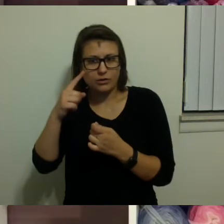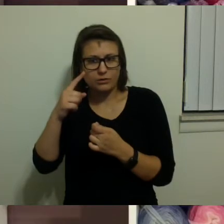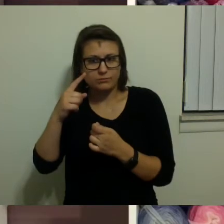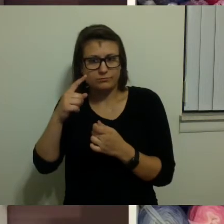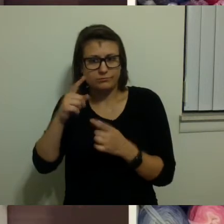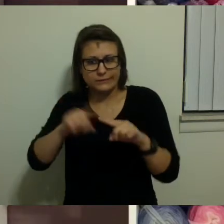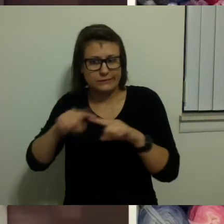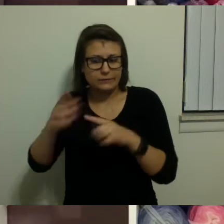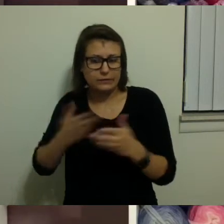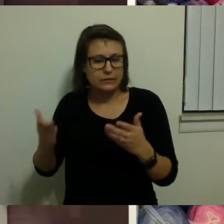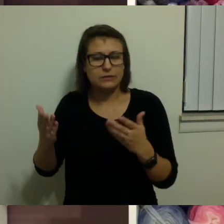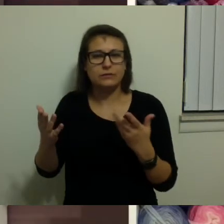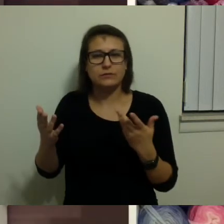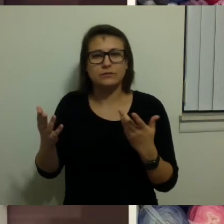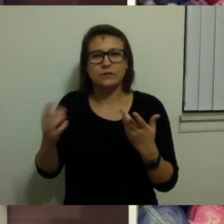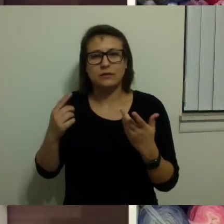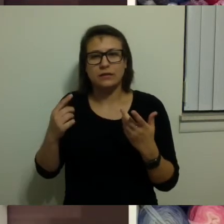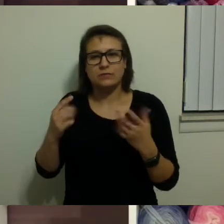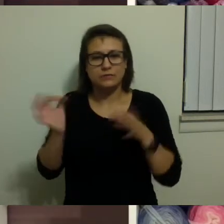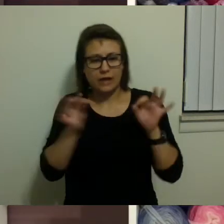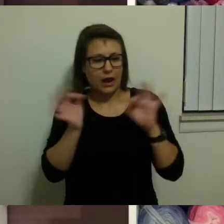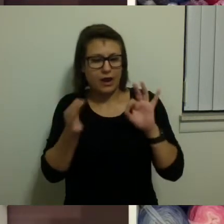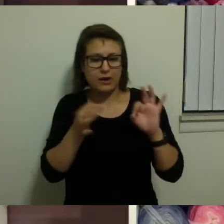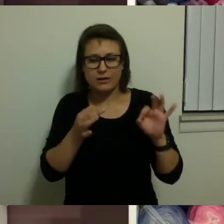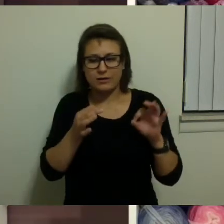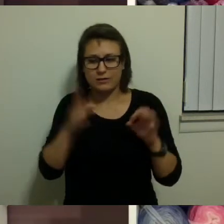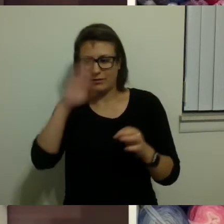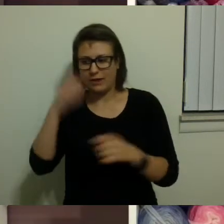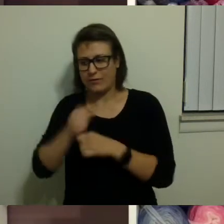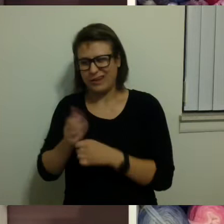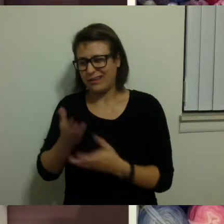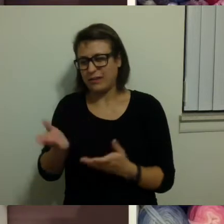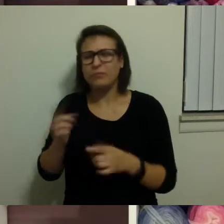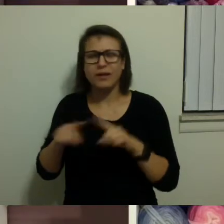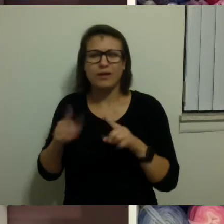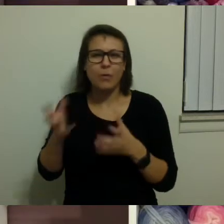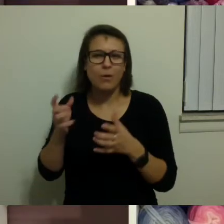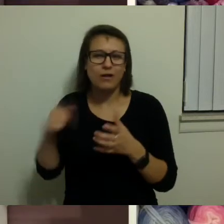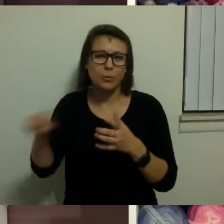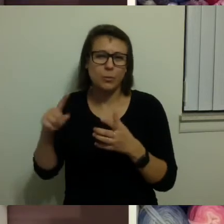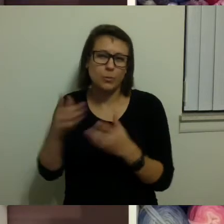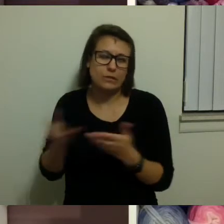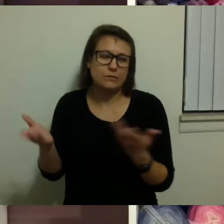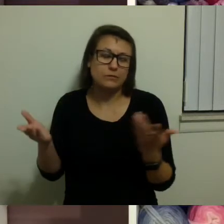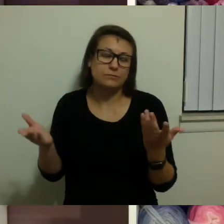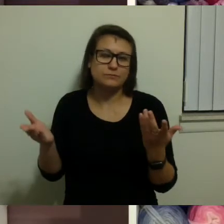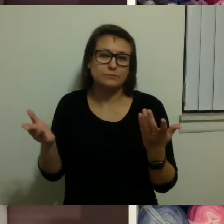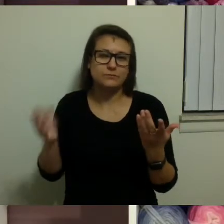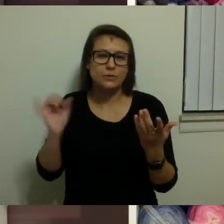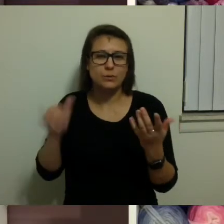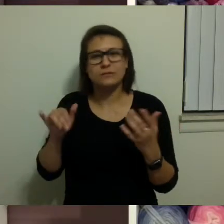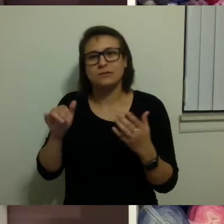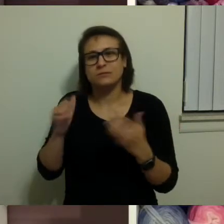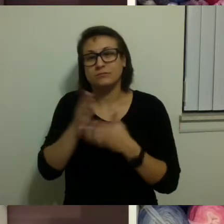and then like got distracted and never made those things. And they are things that I actually do want, which is part of the reason